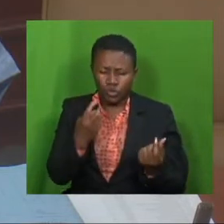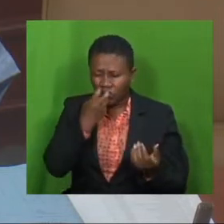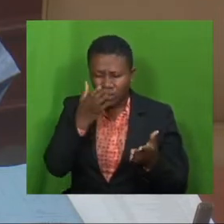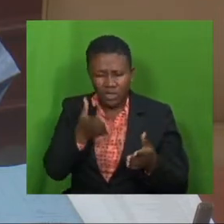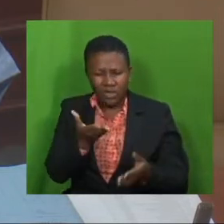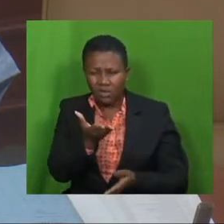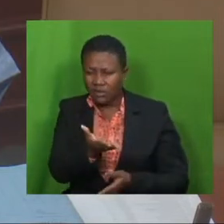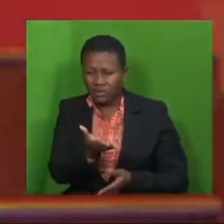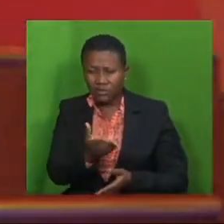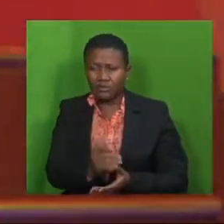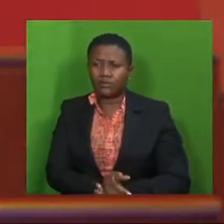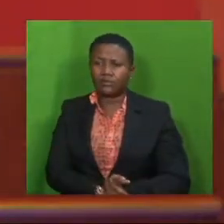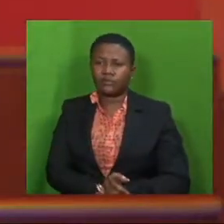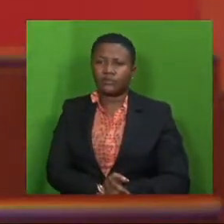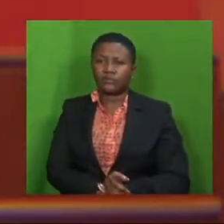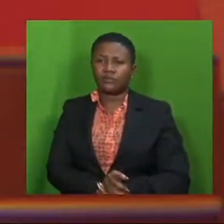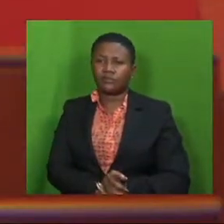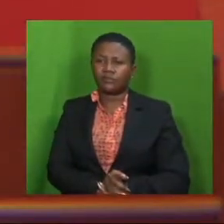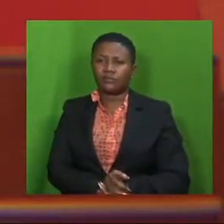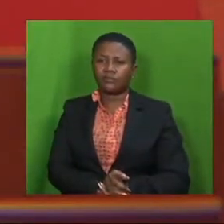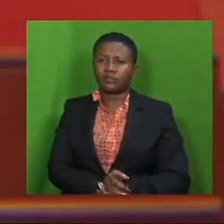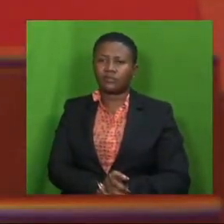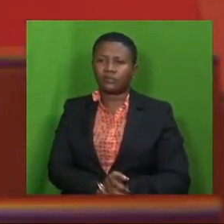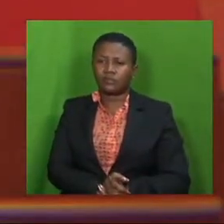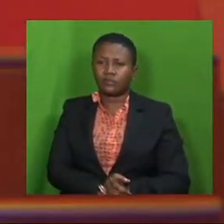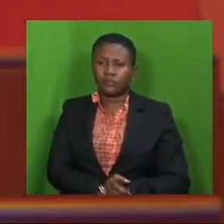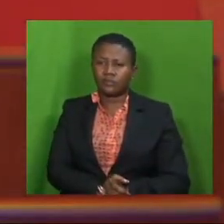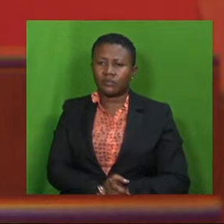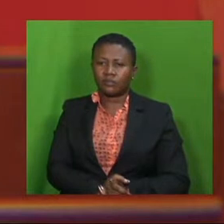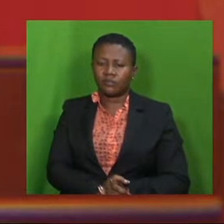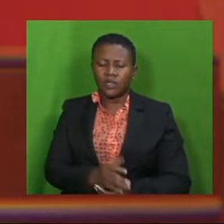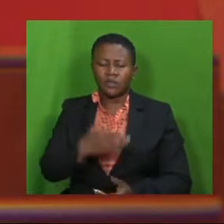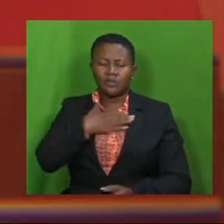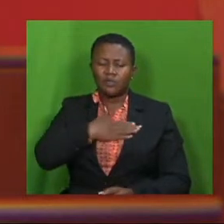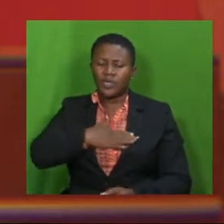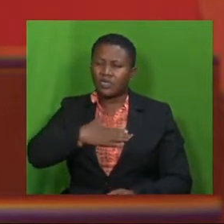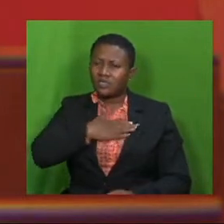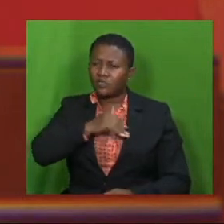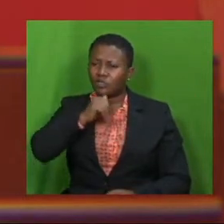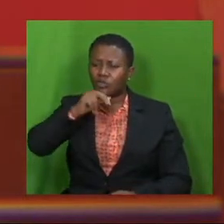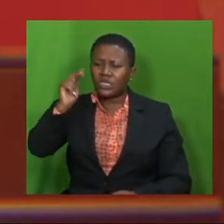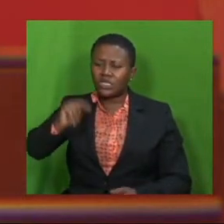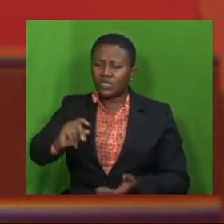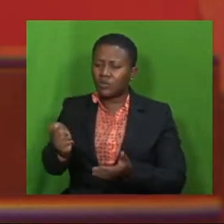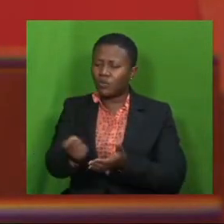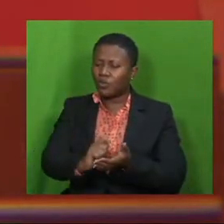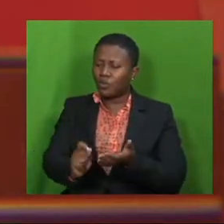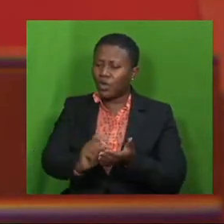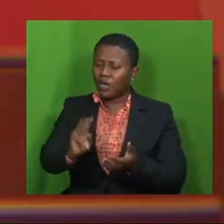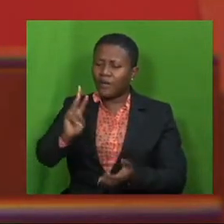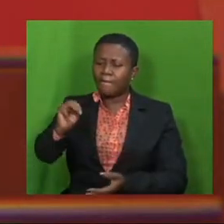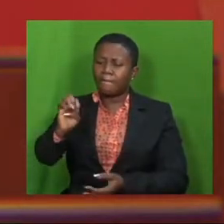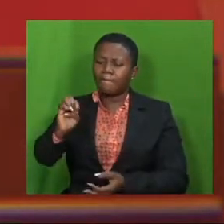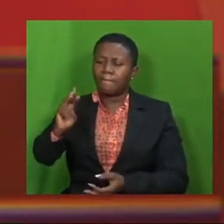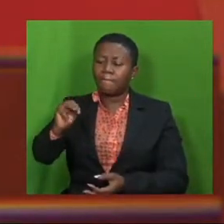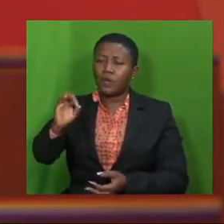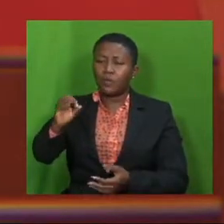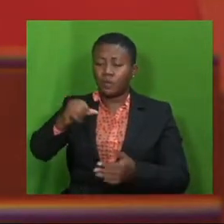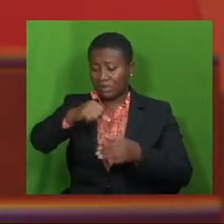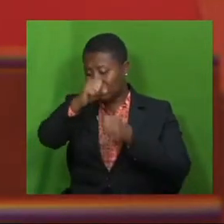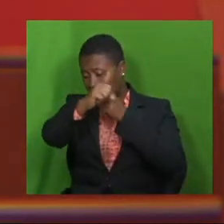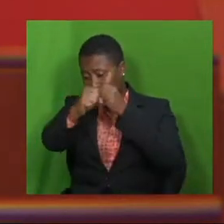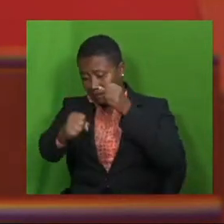Honorable members, you don't have to write long memos to the Speaker. We have designed a